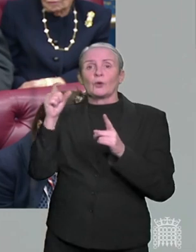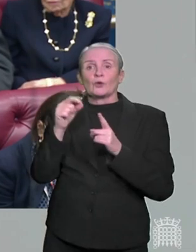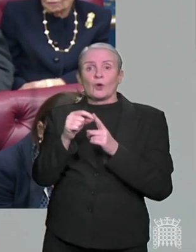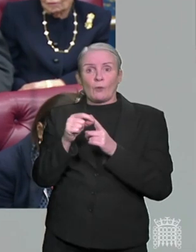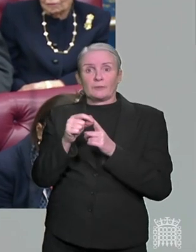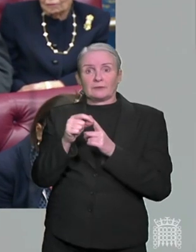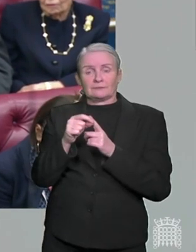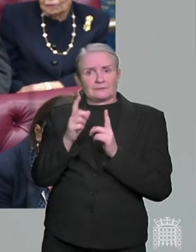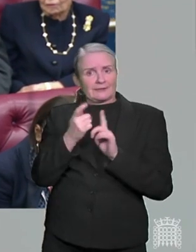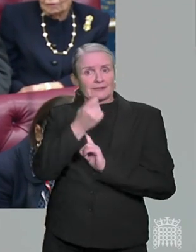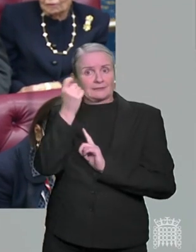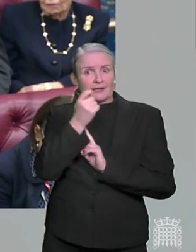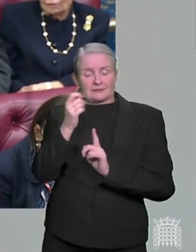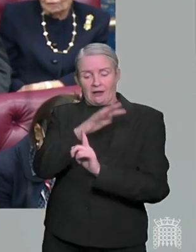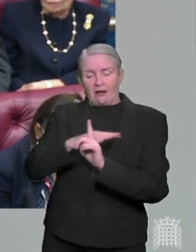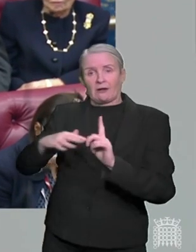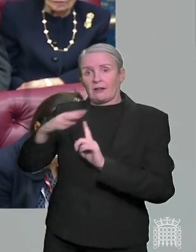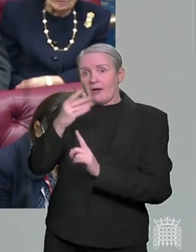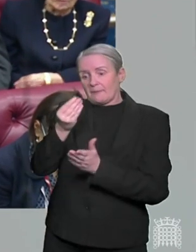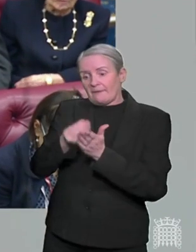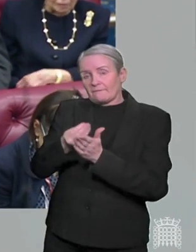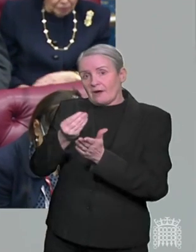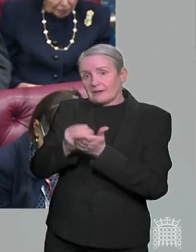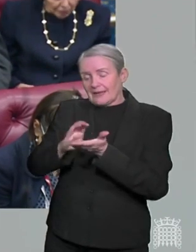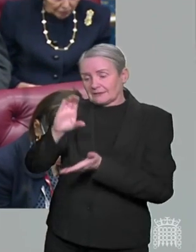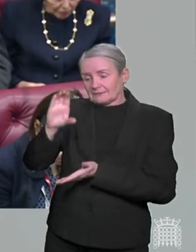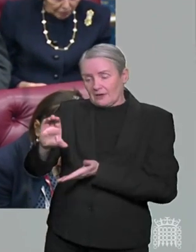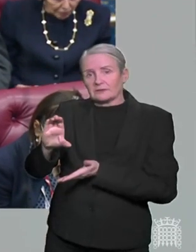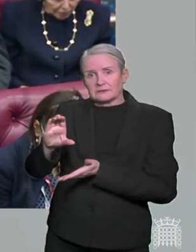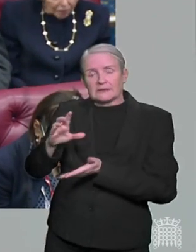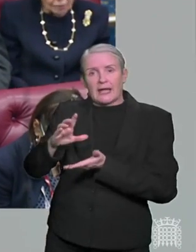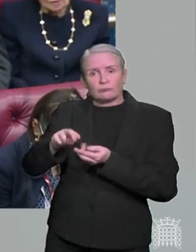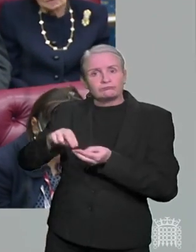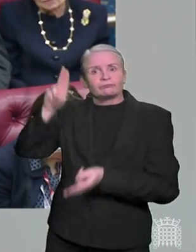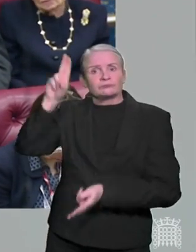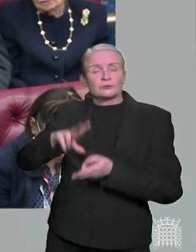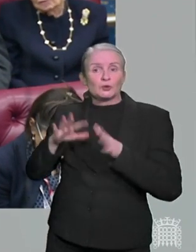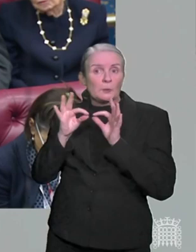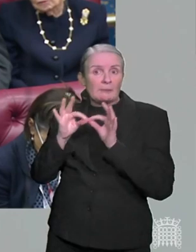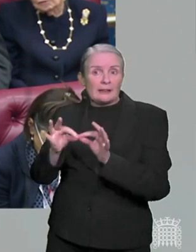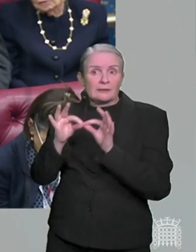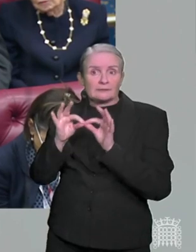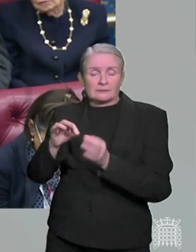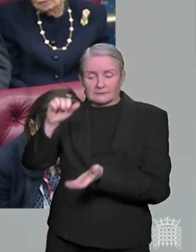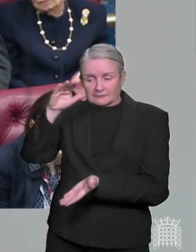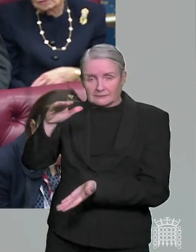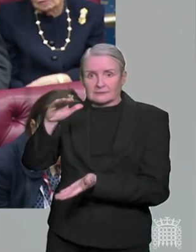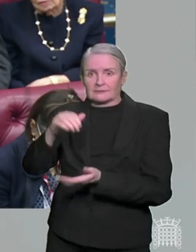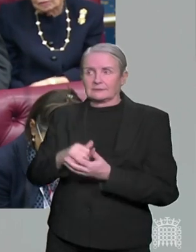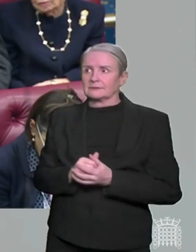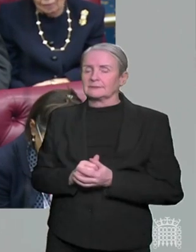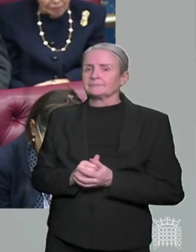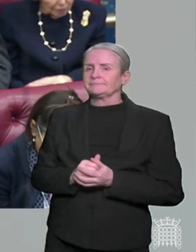climate finance funds are now very considerable, running into many billions. I would identify the problem more as particularly